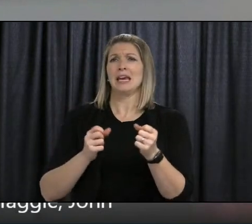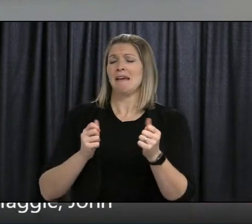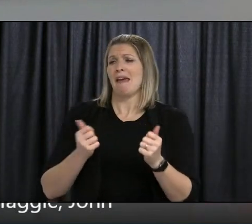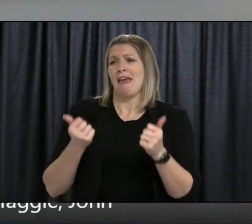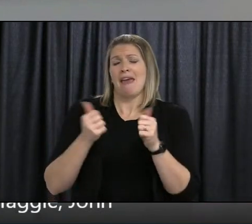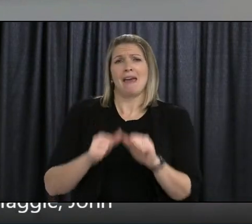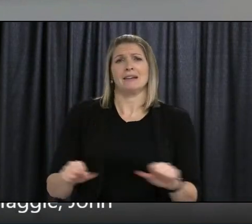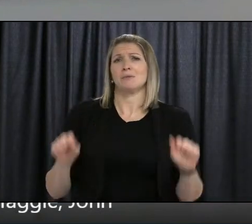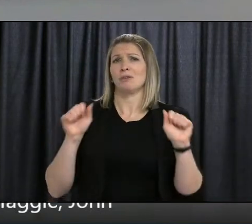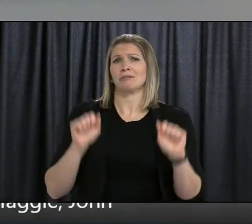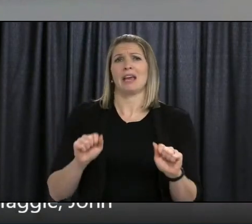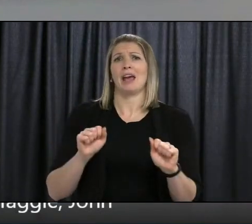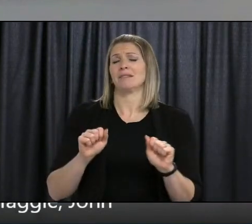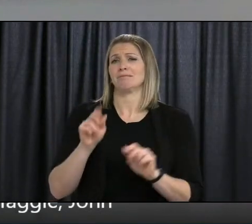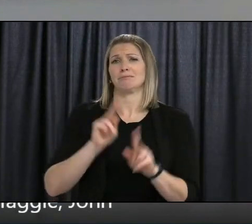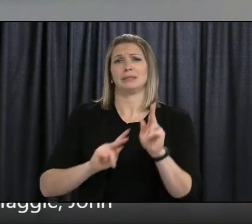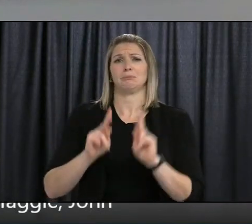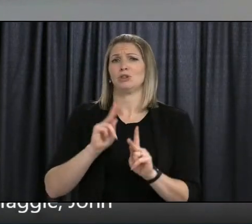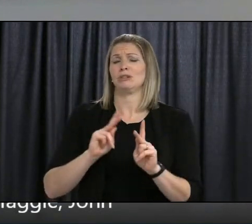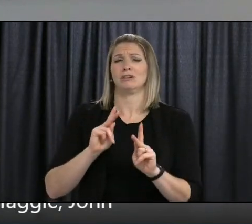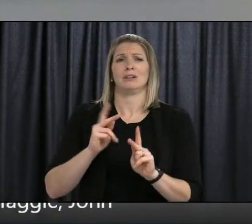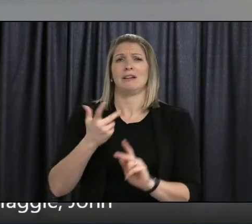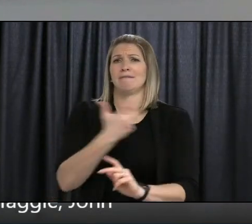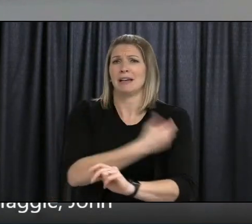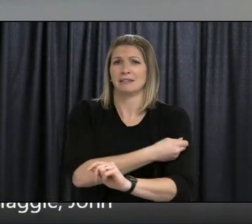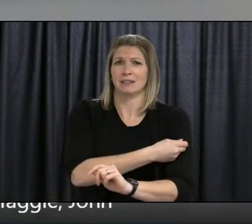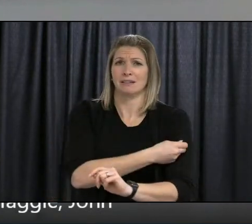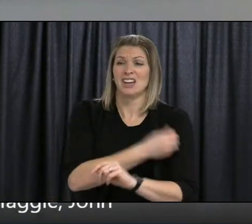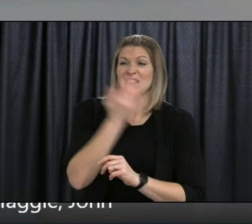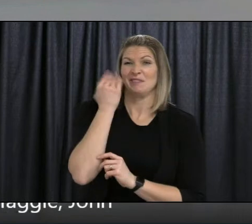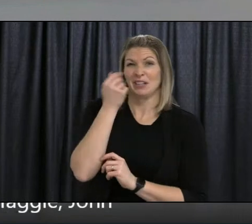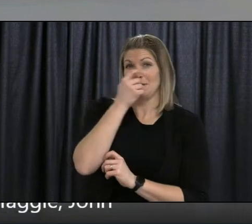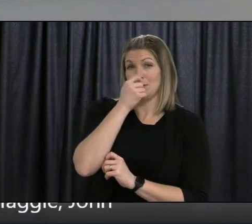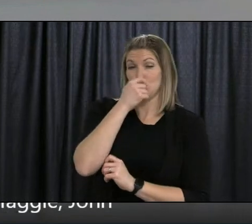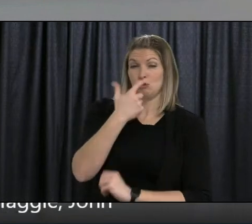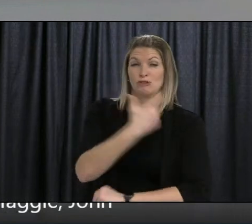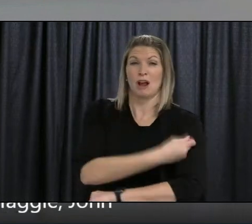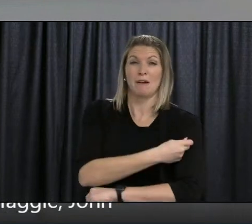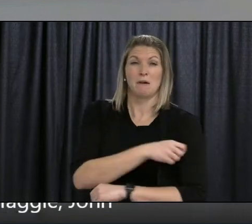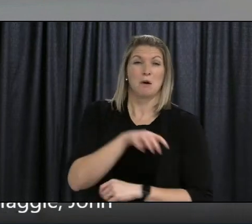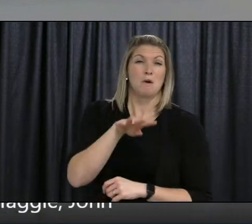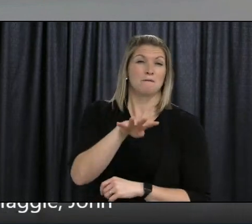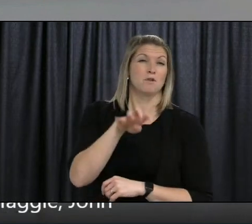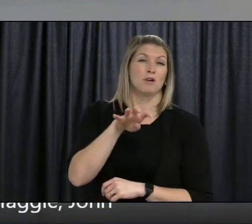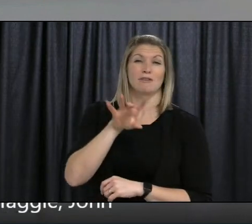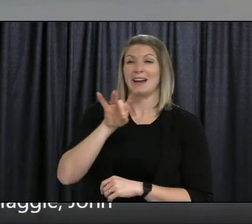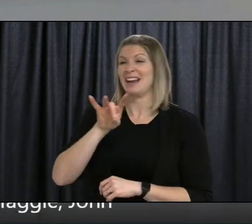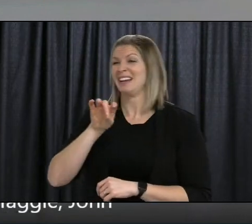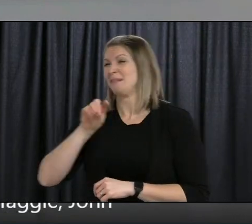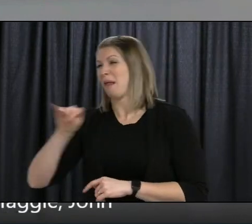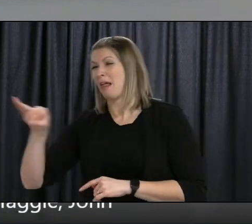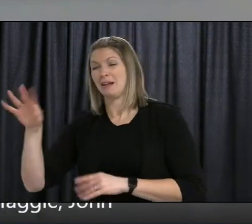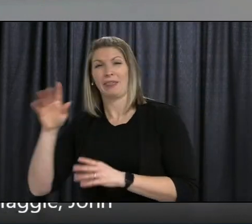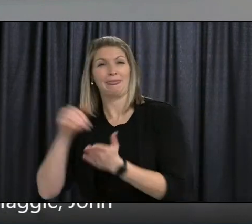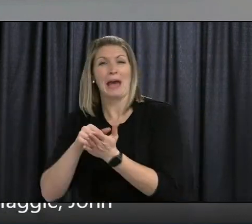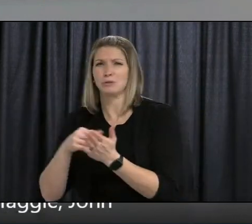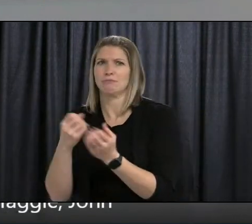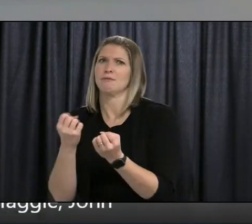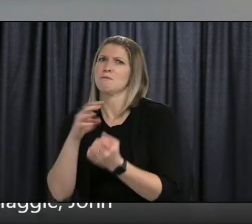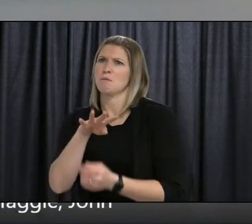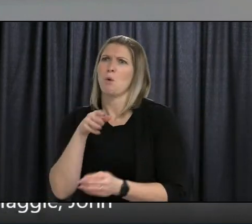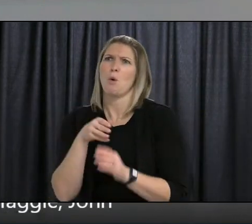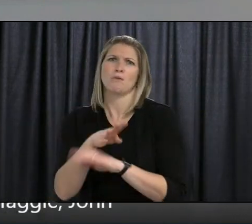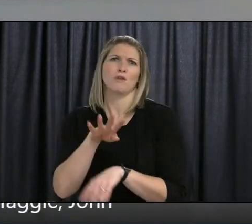had 480,000 flu shots. Yes, it's new, but really and honestly,